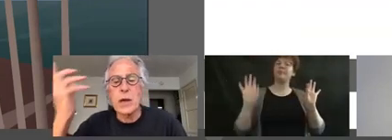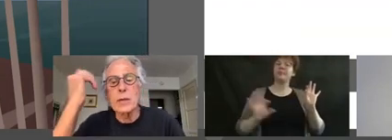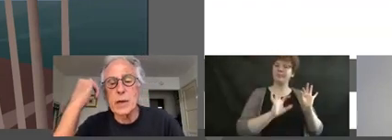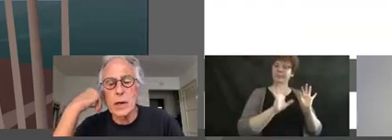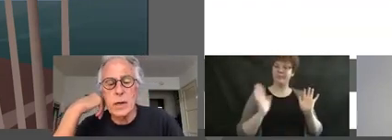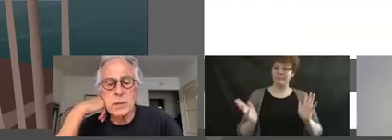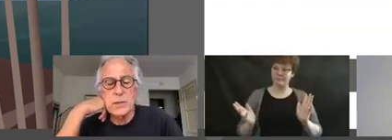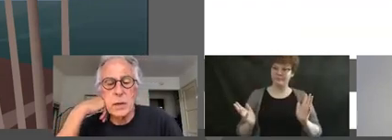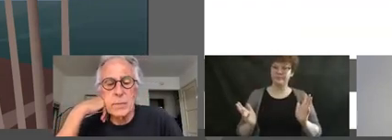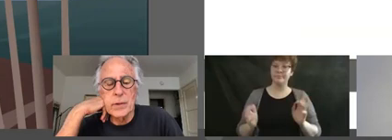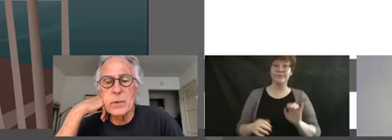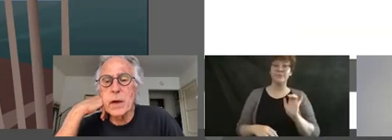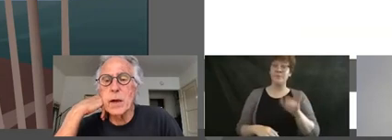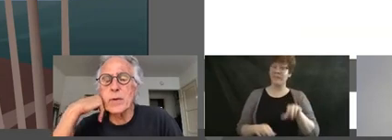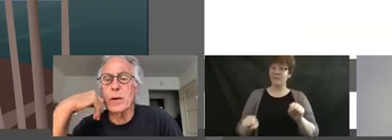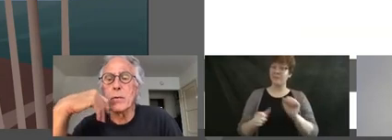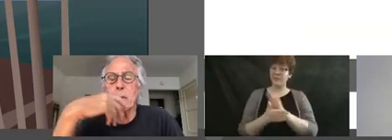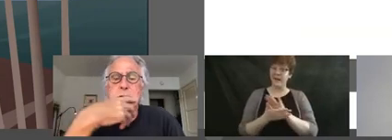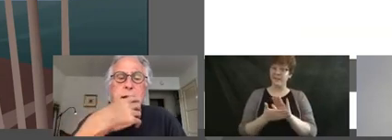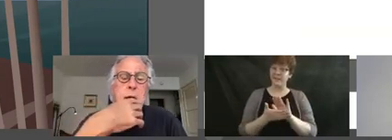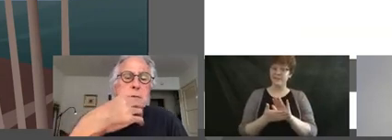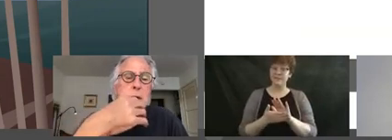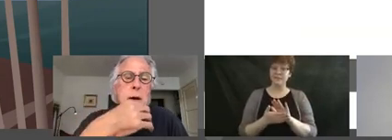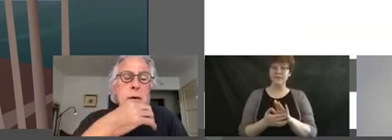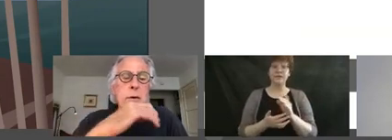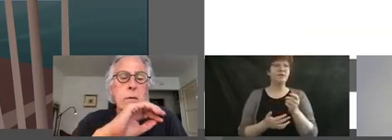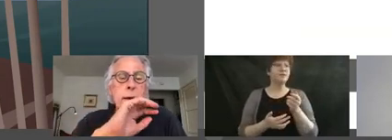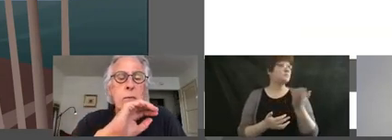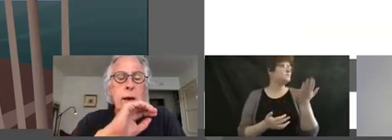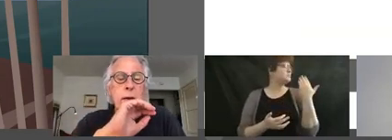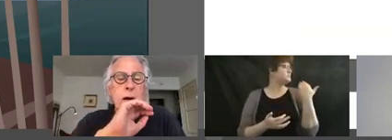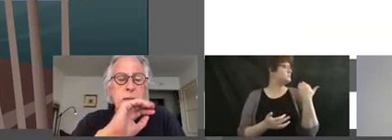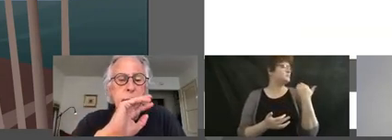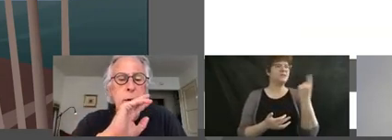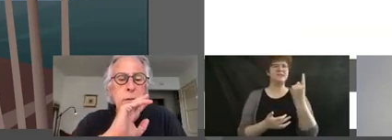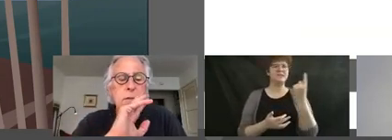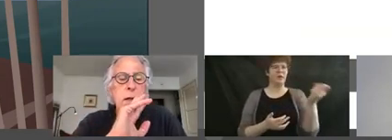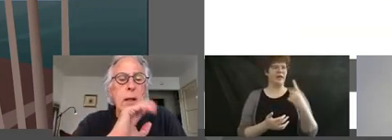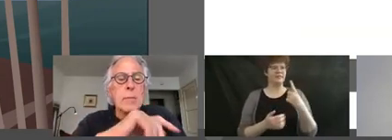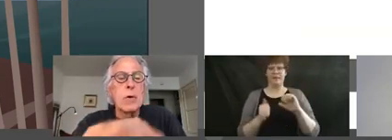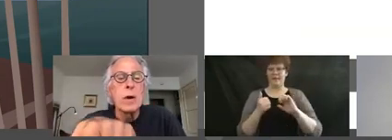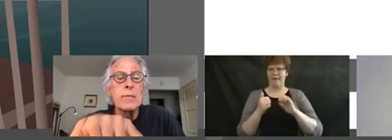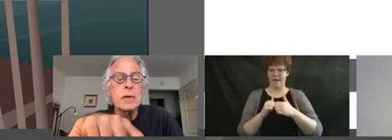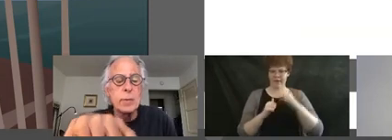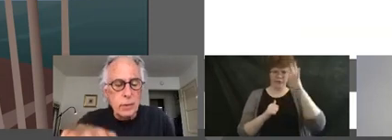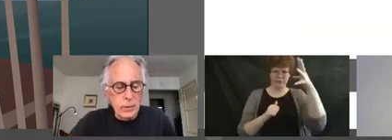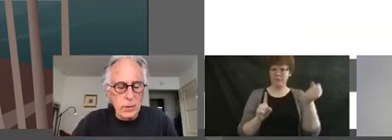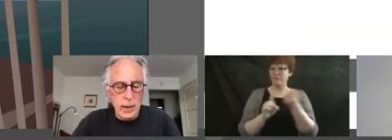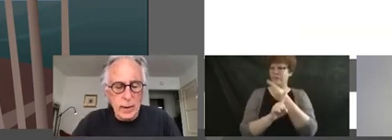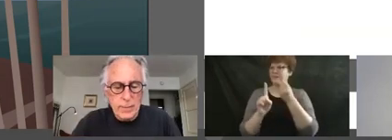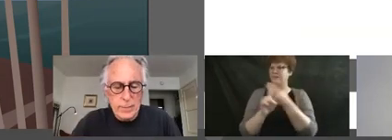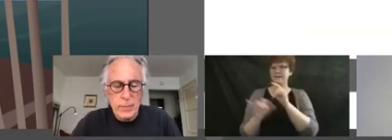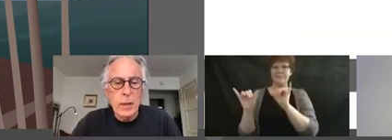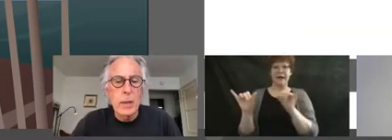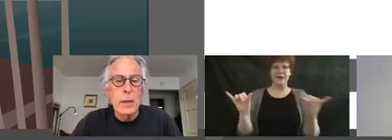So that can be kind of nice. The other day, I forget who it was that asked me, how can you create randomized patterns? But every time you do